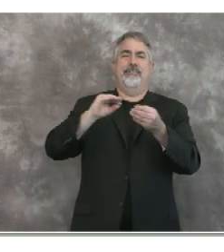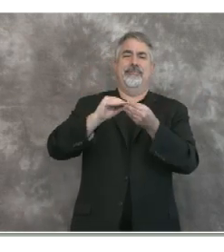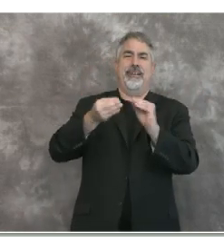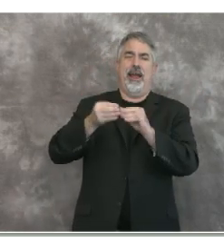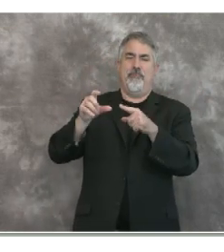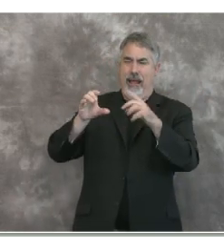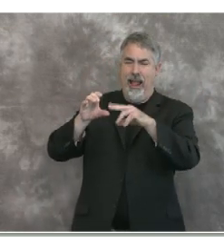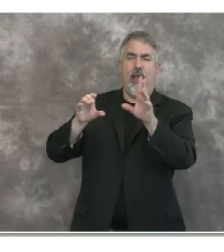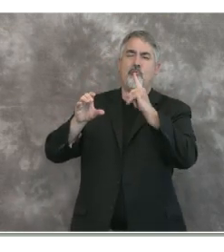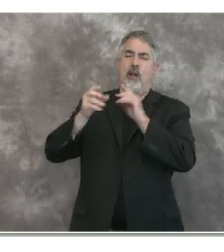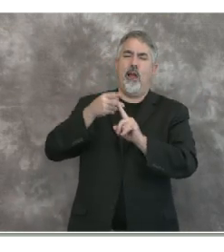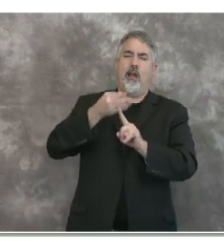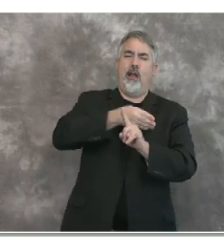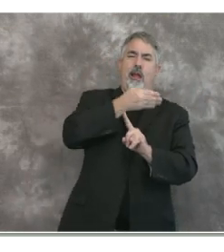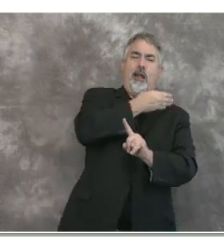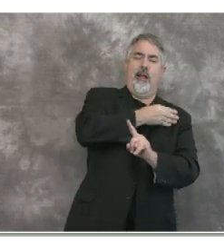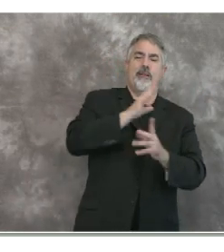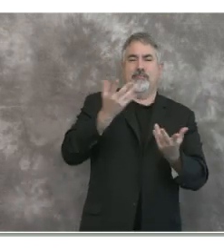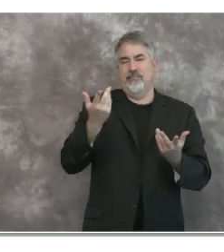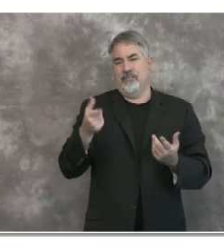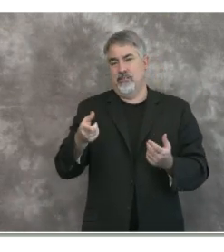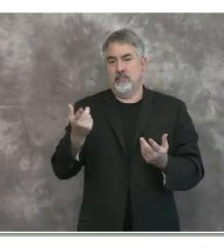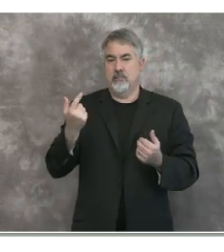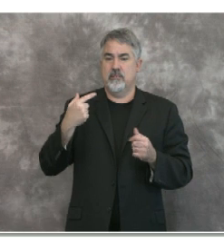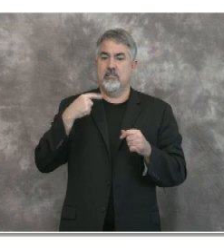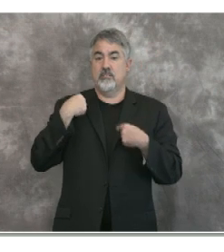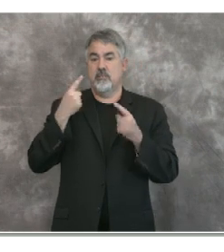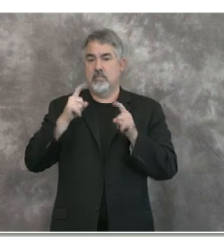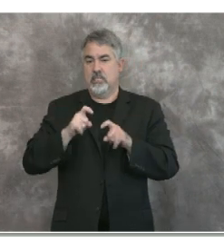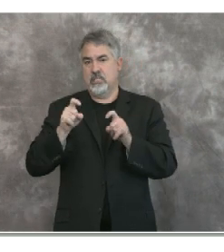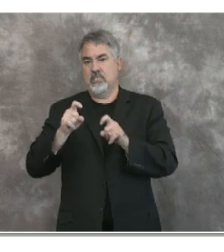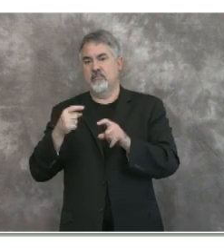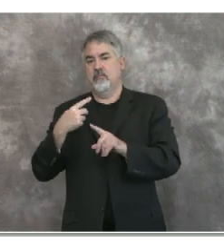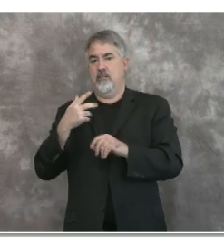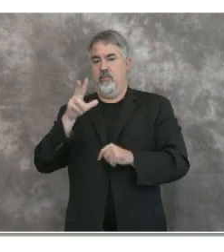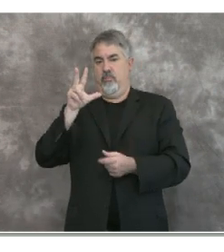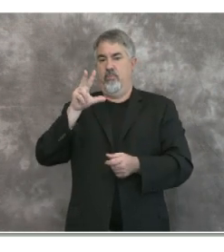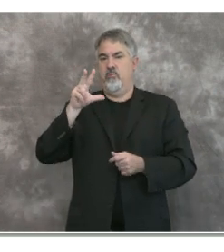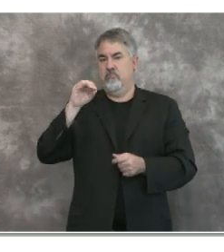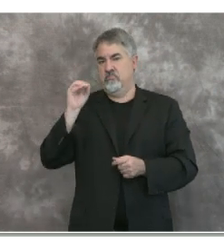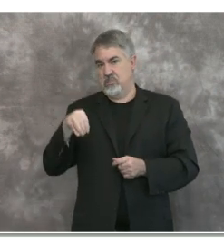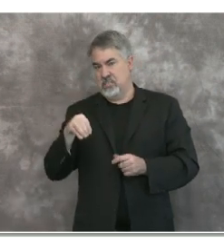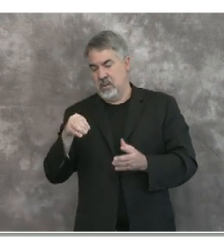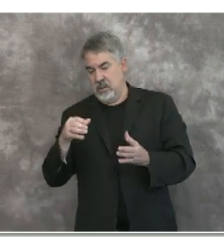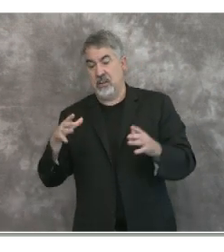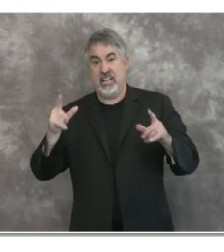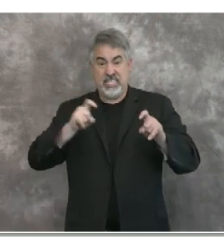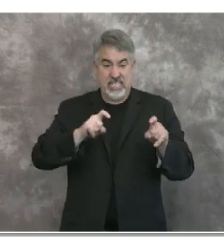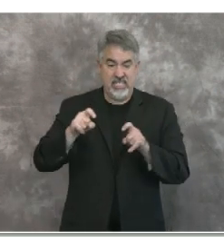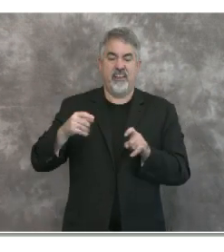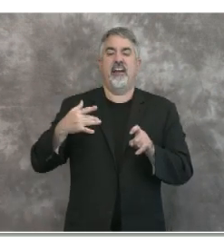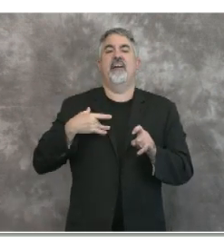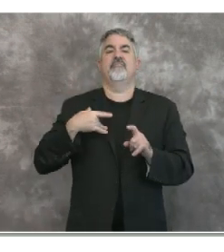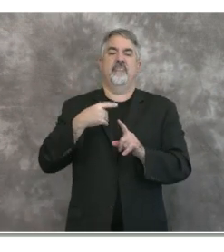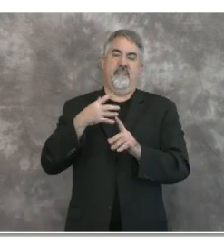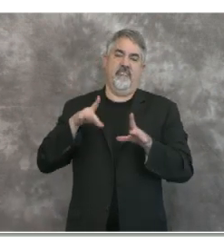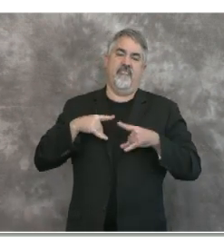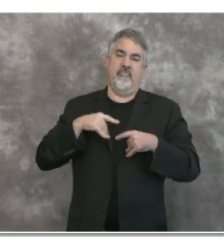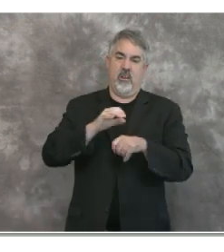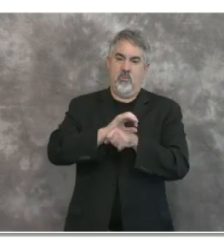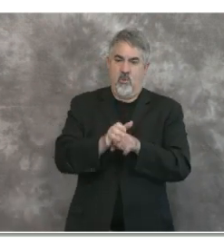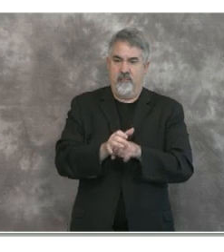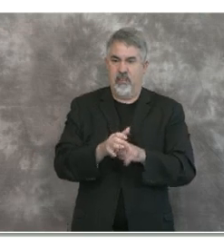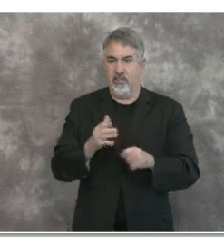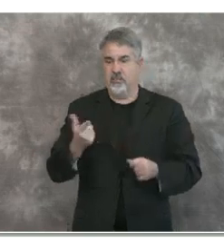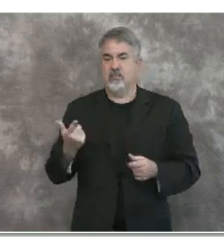3% of total tests came back positive. Drops our average there quite a bit. In terms of